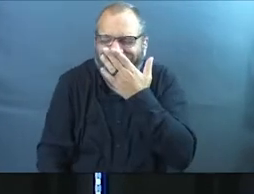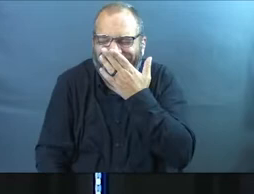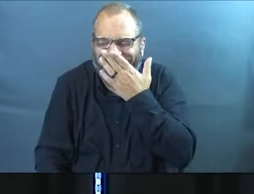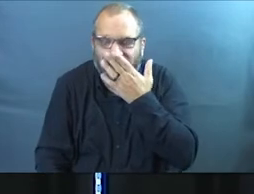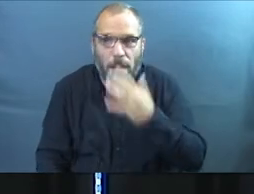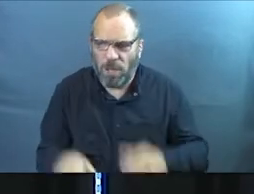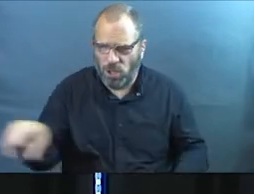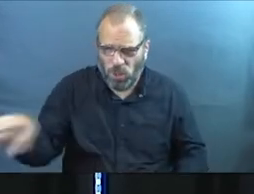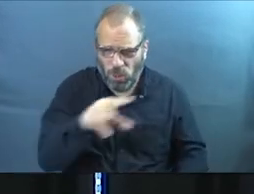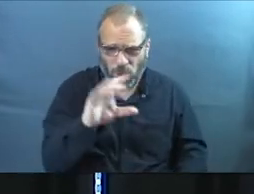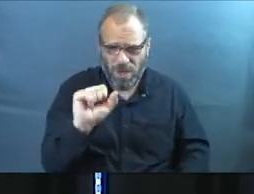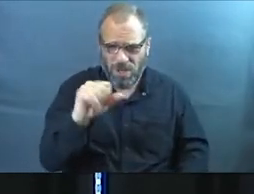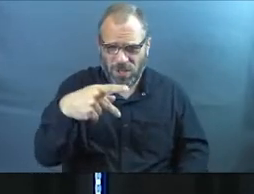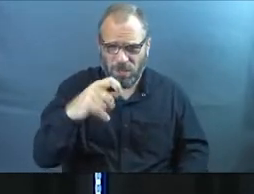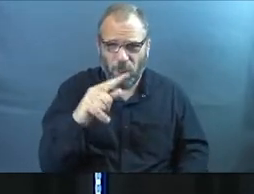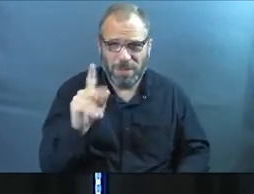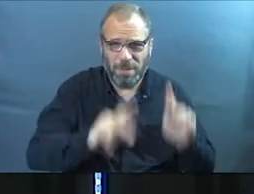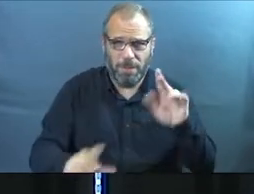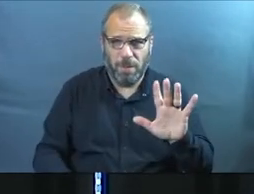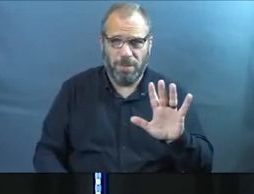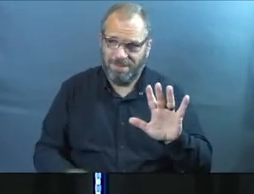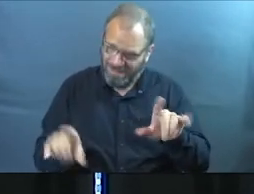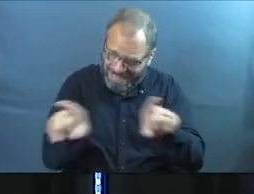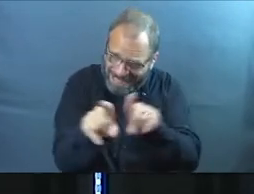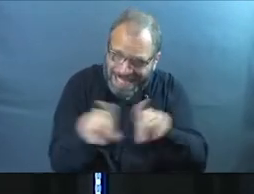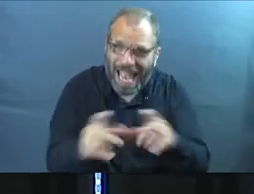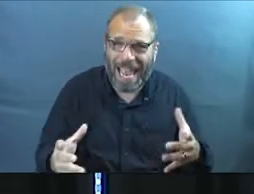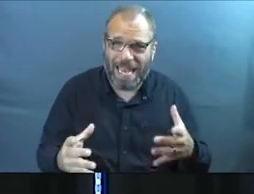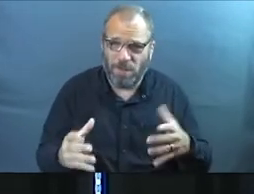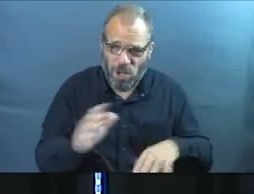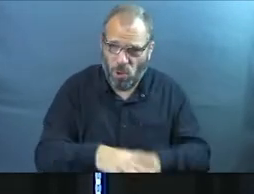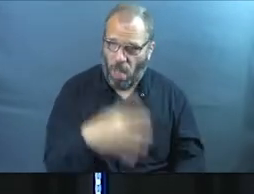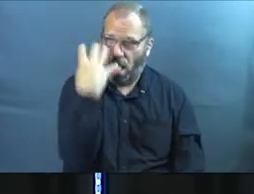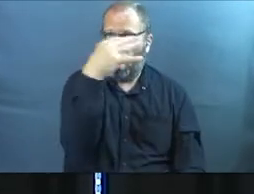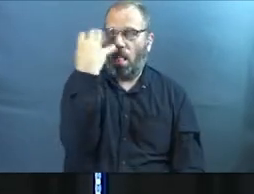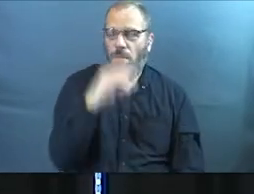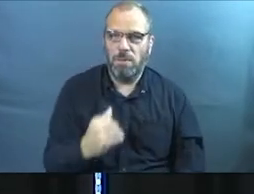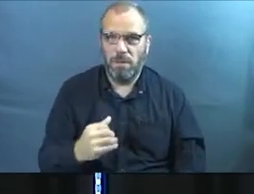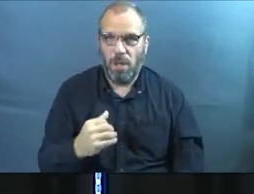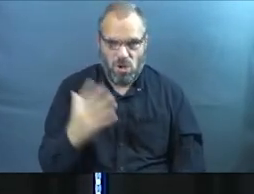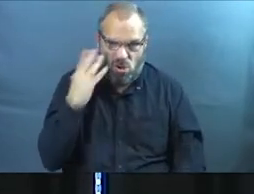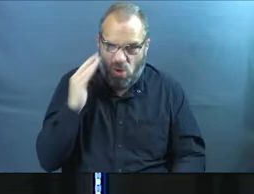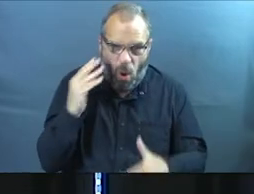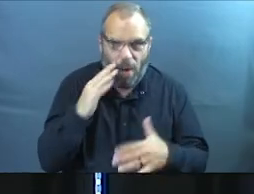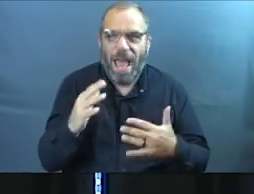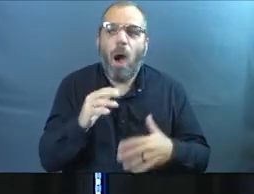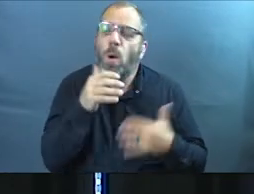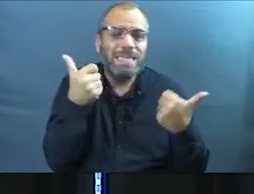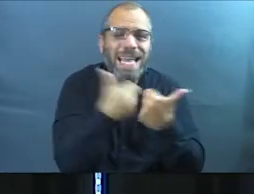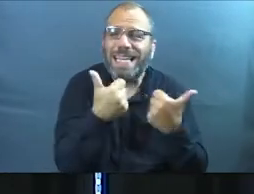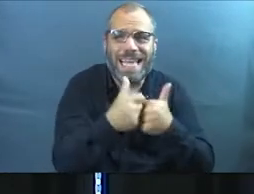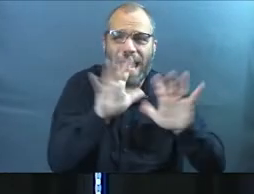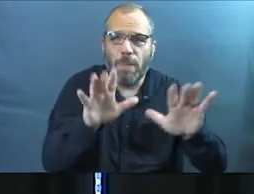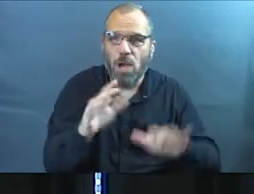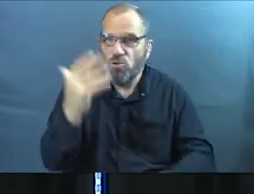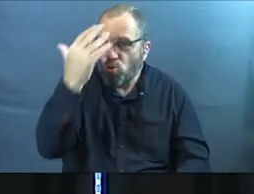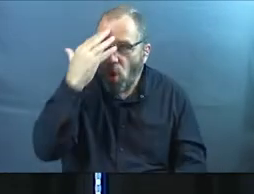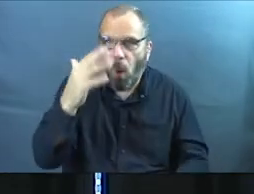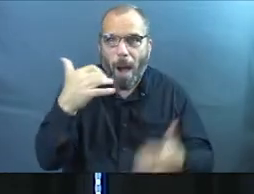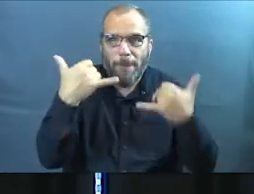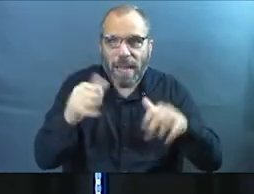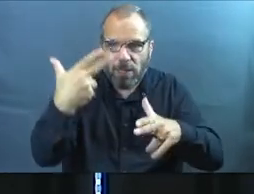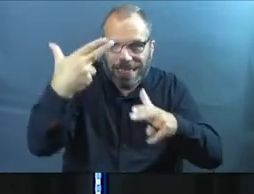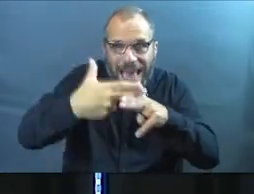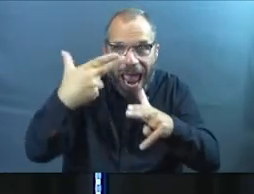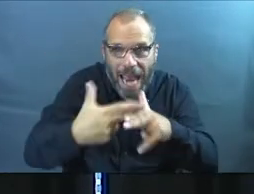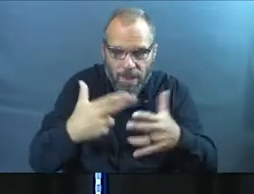But you sports people, you're this way. You're super fans. Like, you're all into it. It's not just a game to you. Like, you know all the players